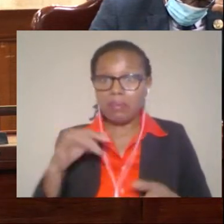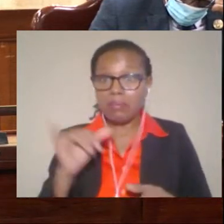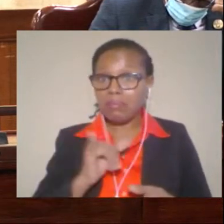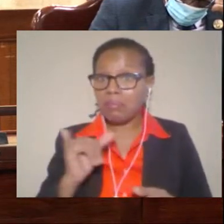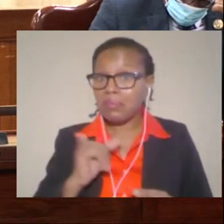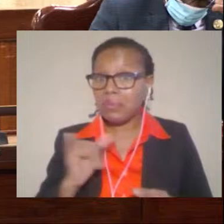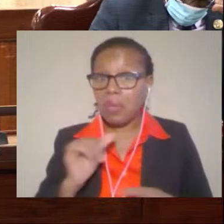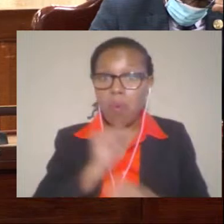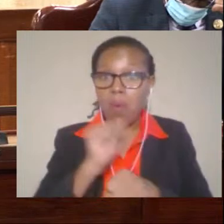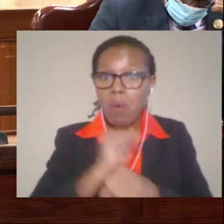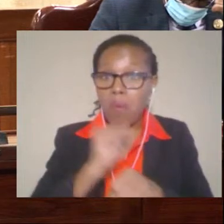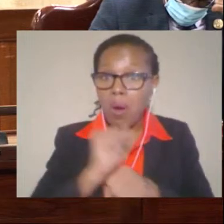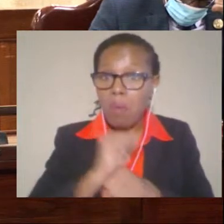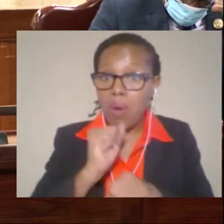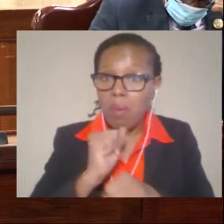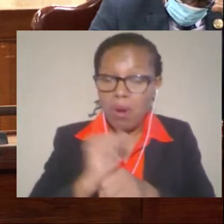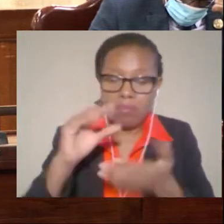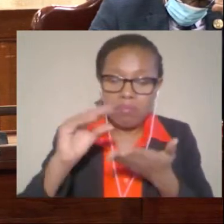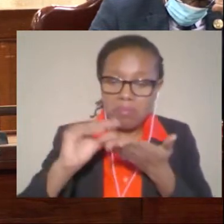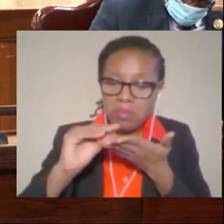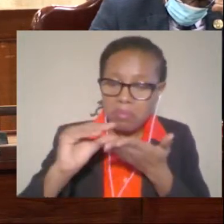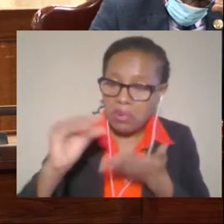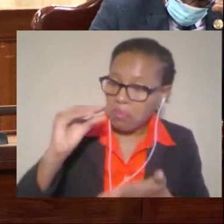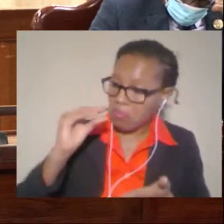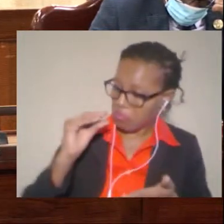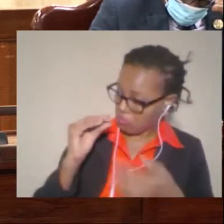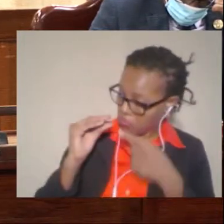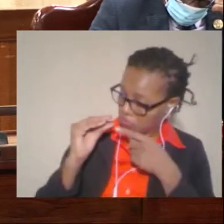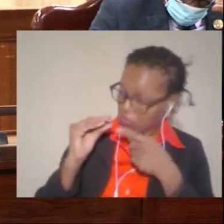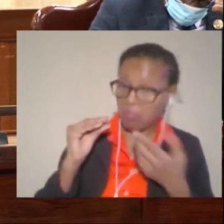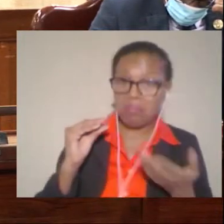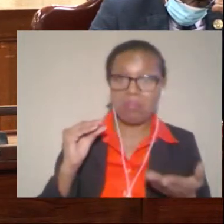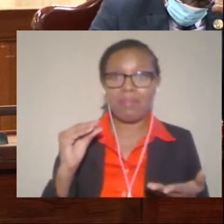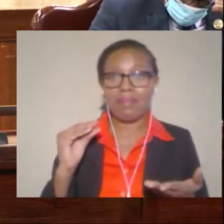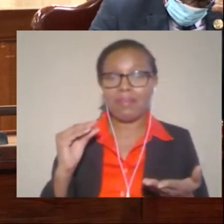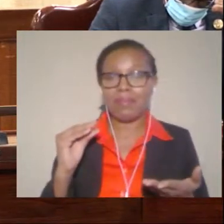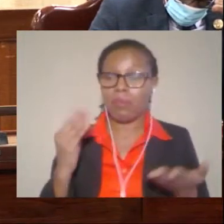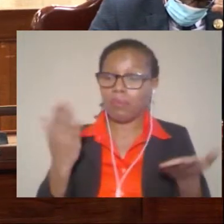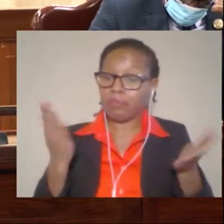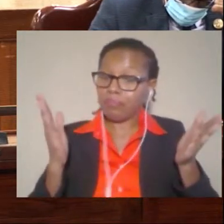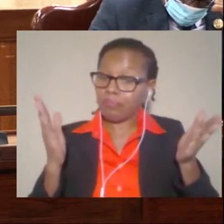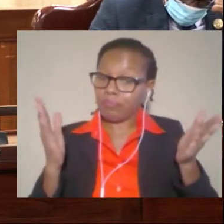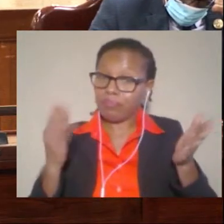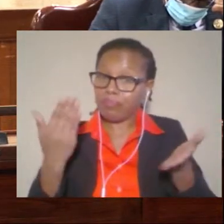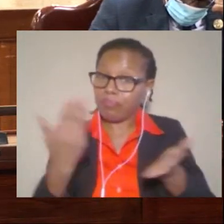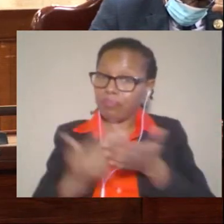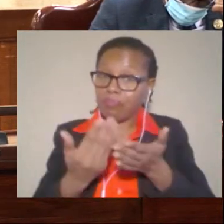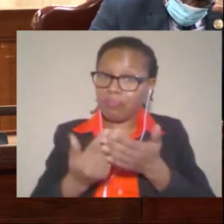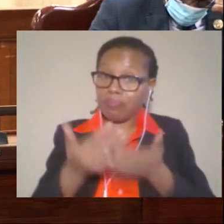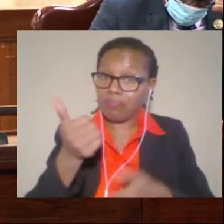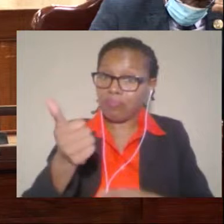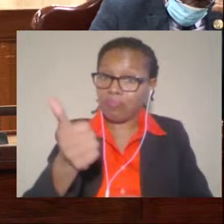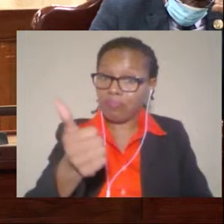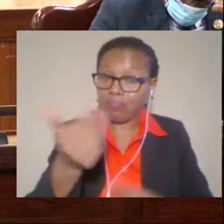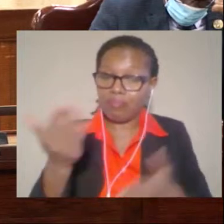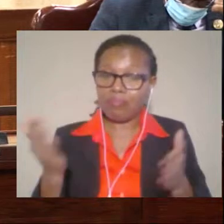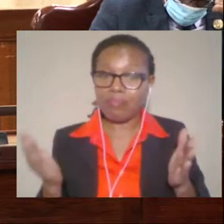And they would have to make a case for that. But I know the reality out there in